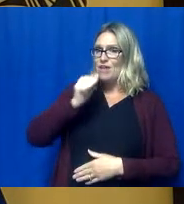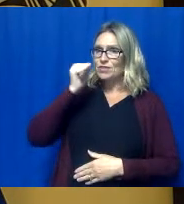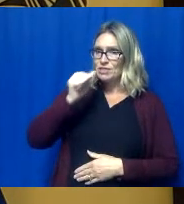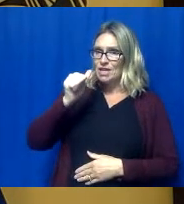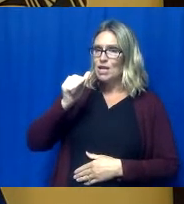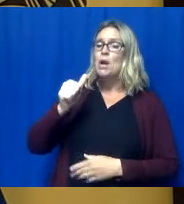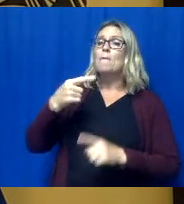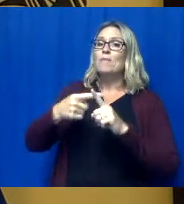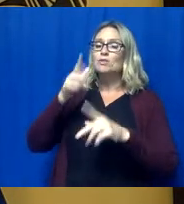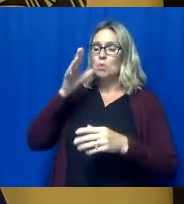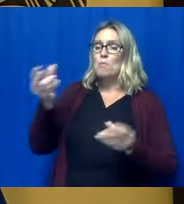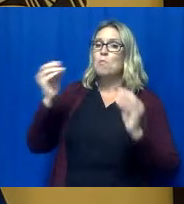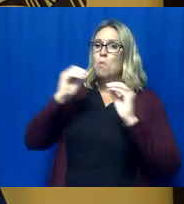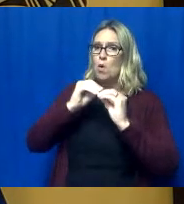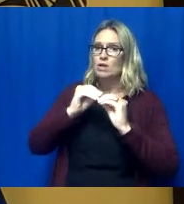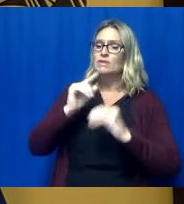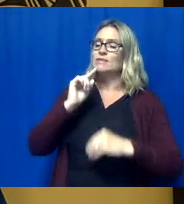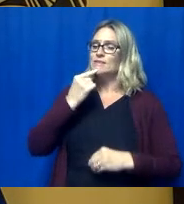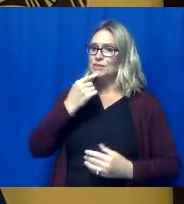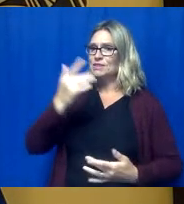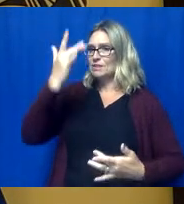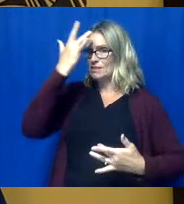and hospitalization.